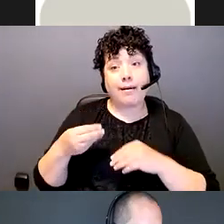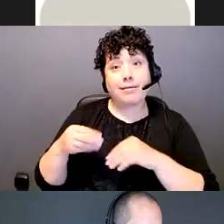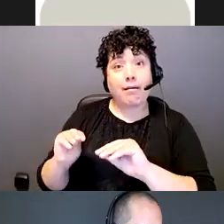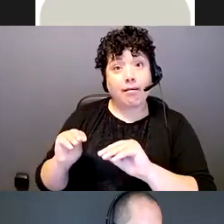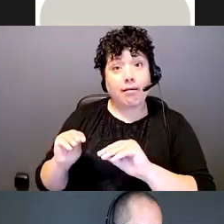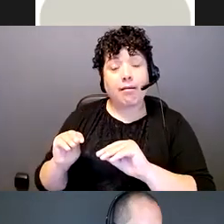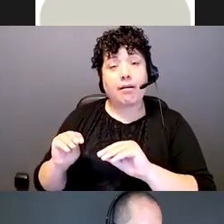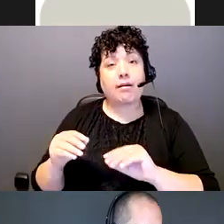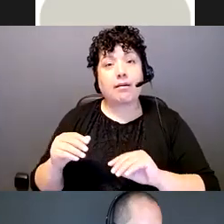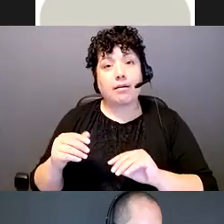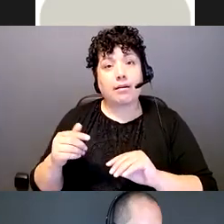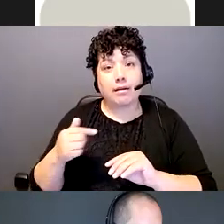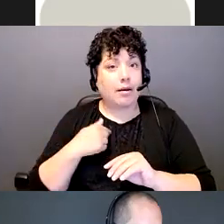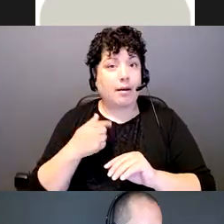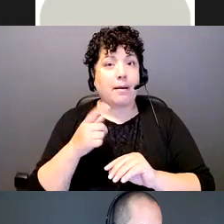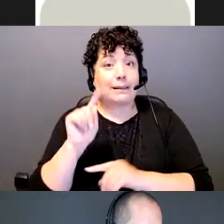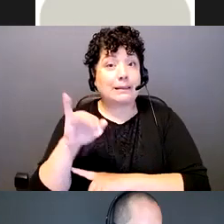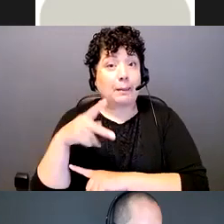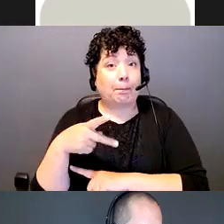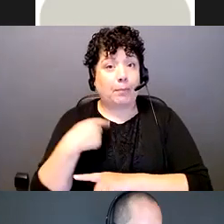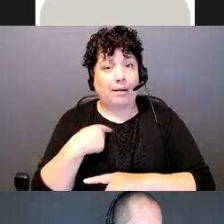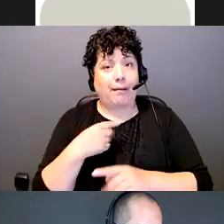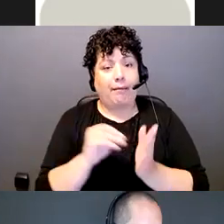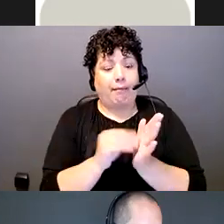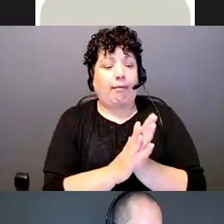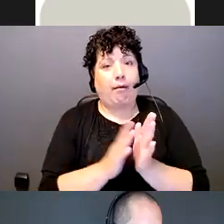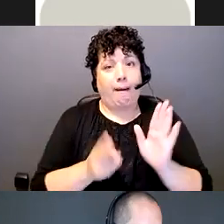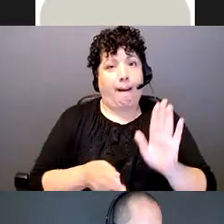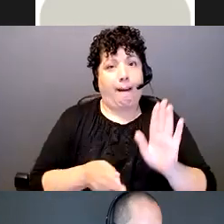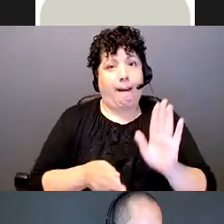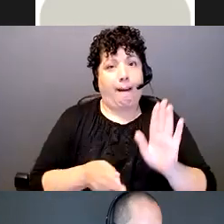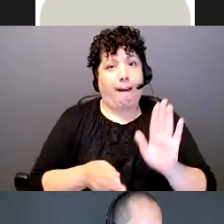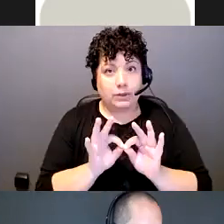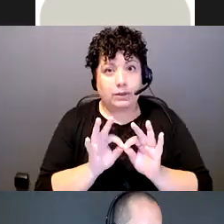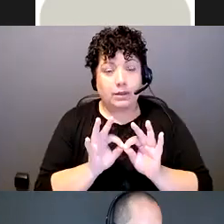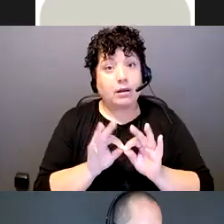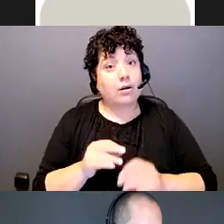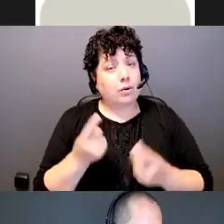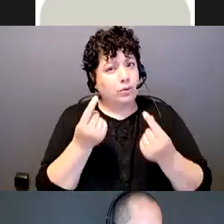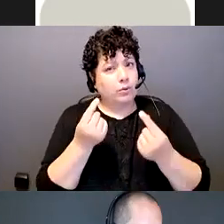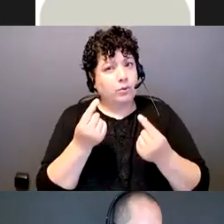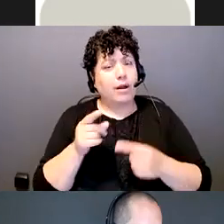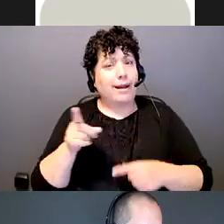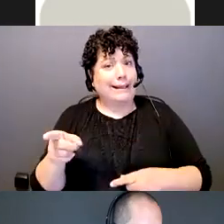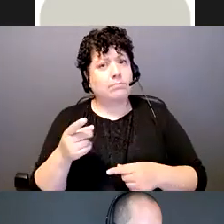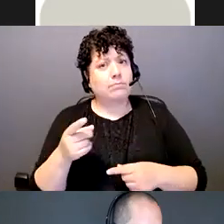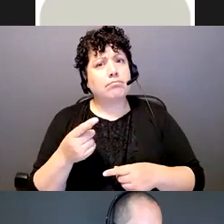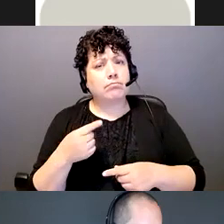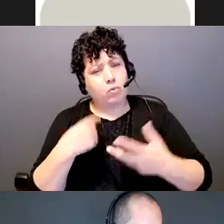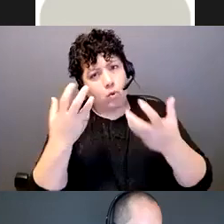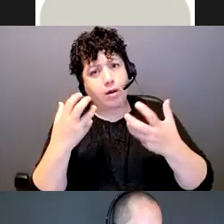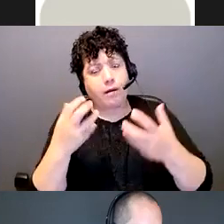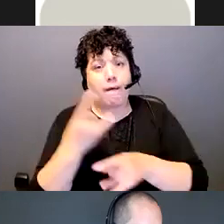higher than usual tips and so on. And what do you do when the person demands alcohol and you're the power of attorney for